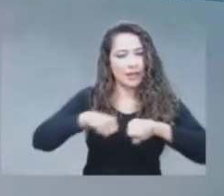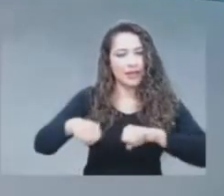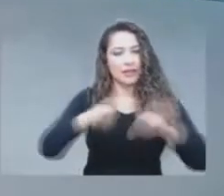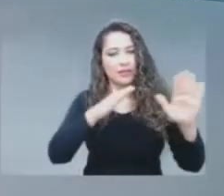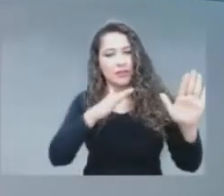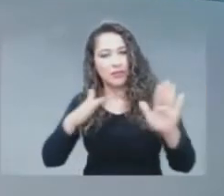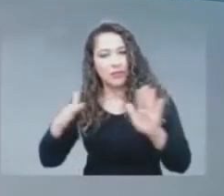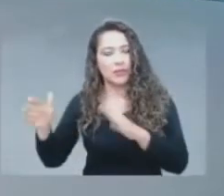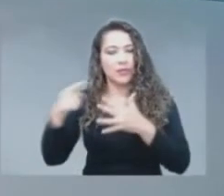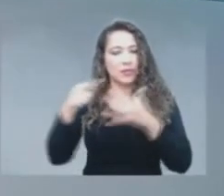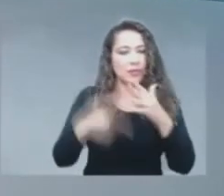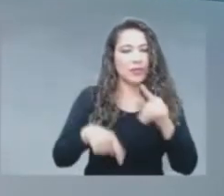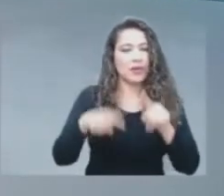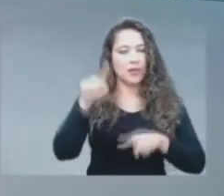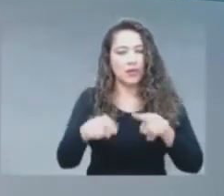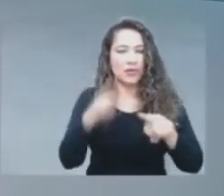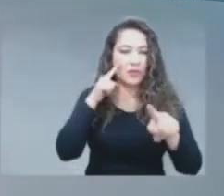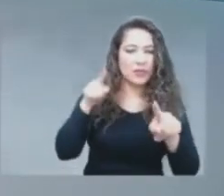topic is,